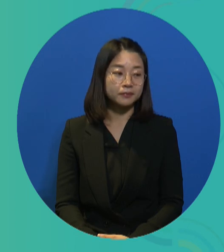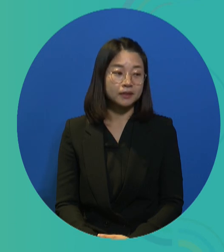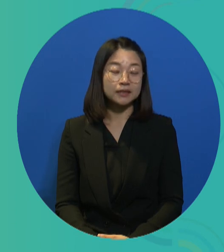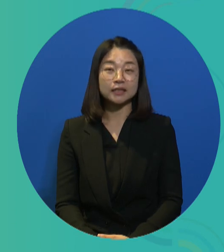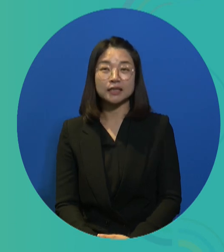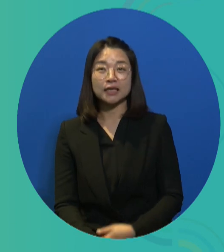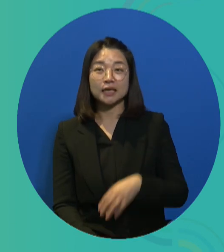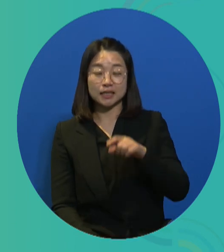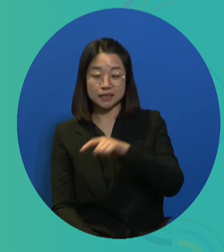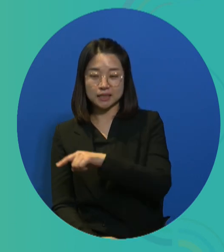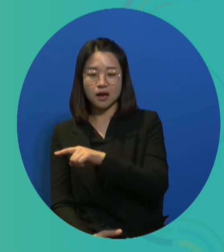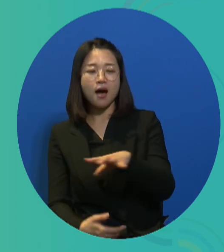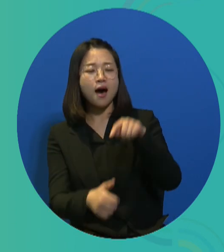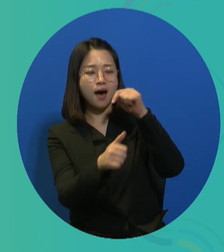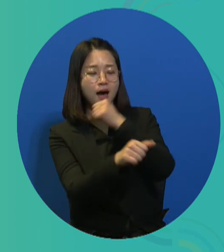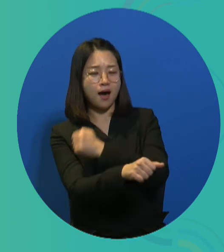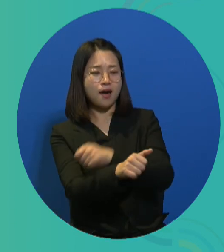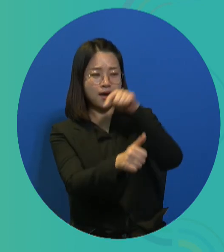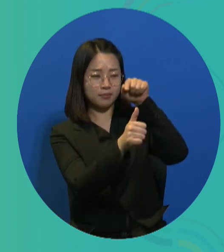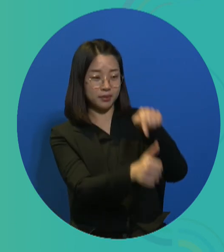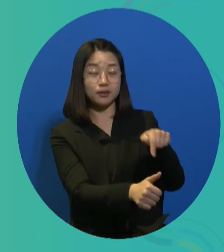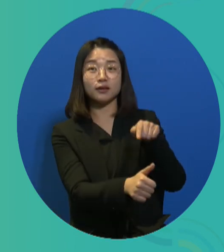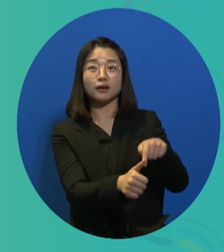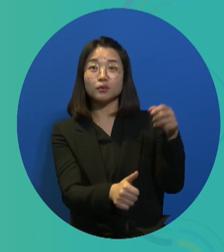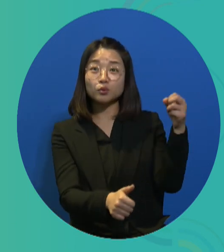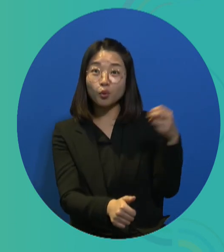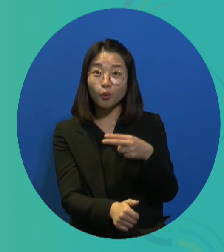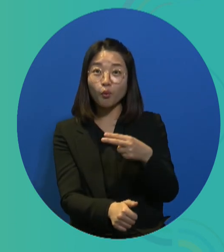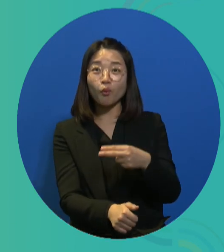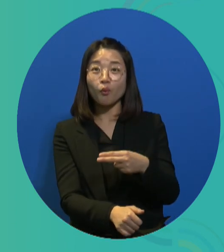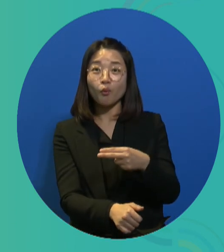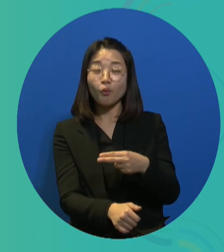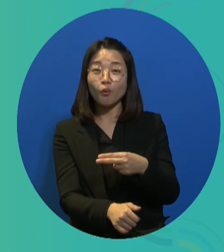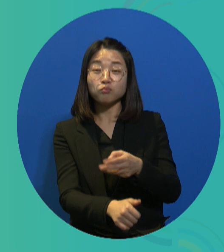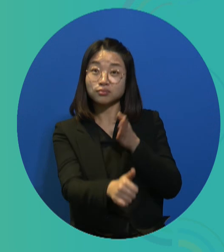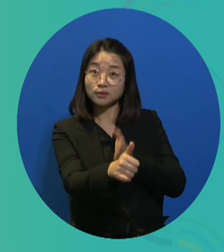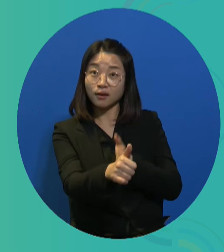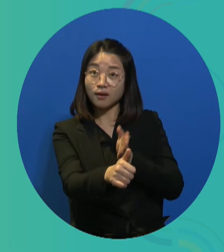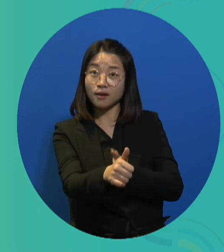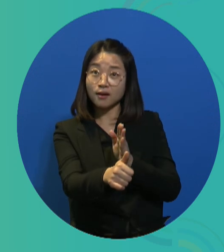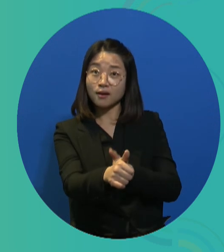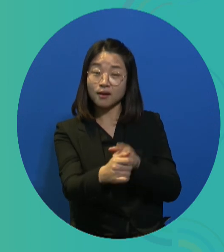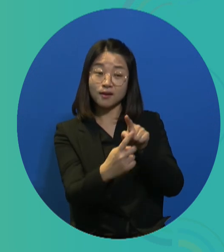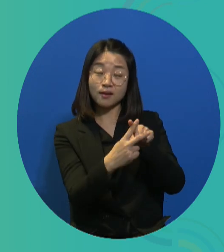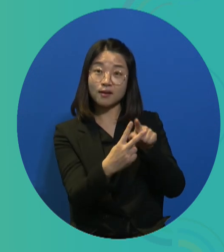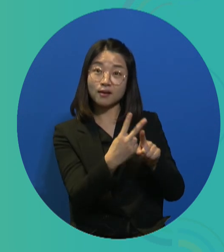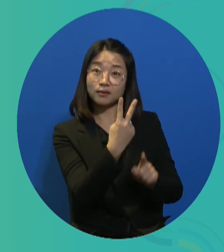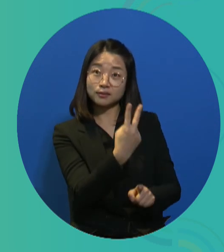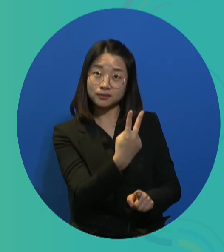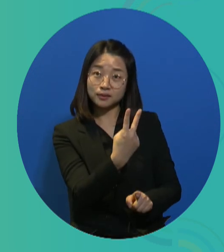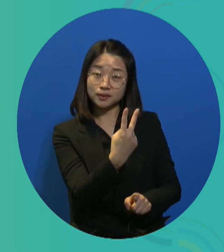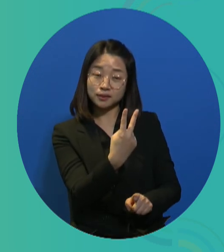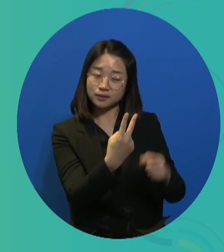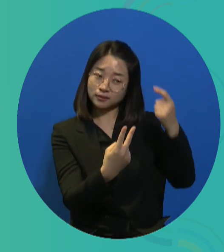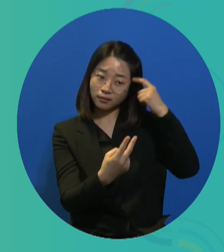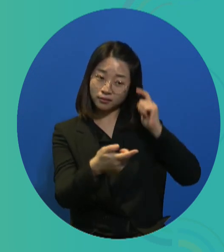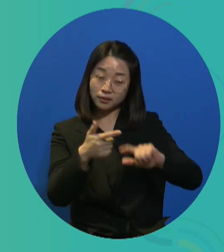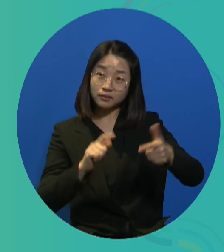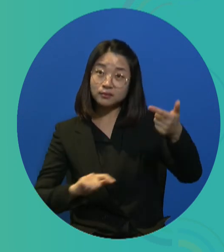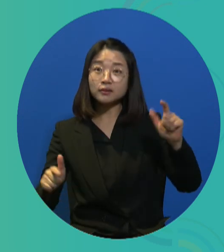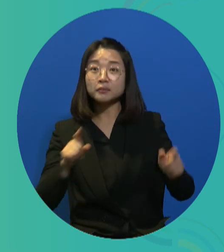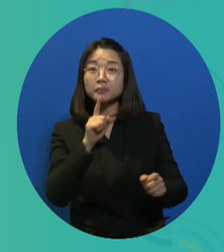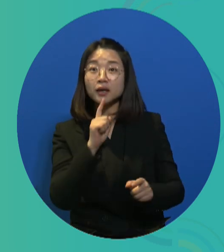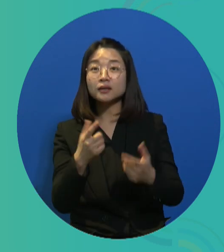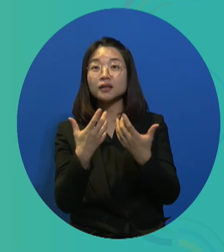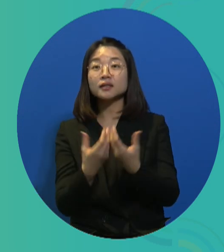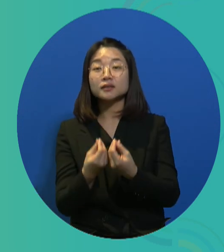discussed various ideas as to how we can enhance implementation of the convention, and there were several